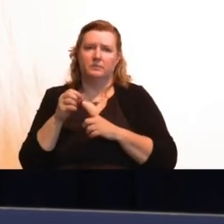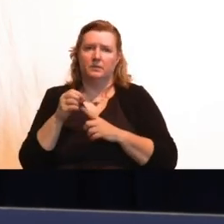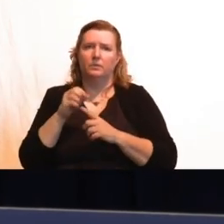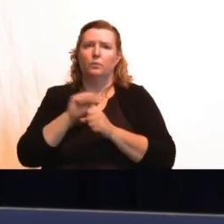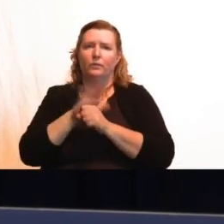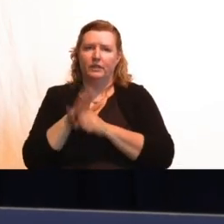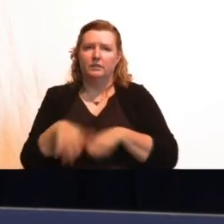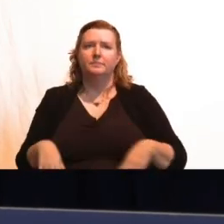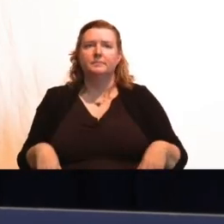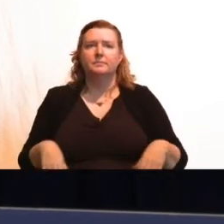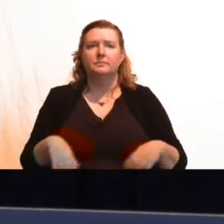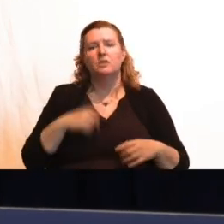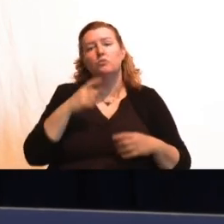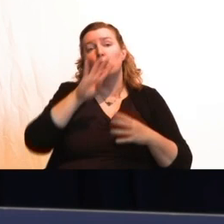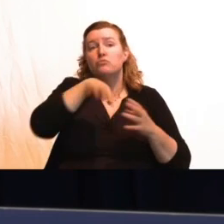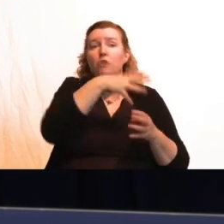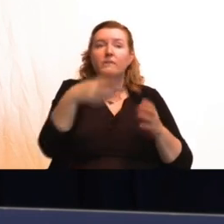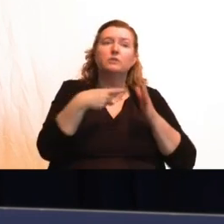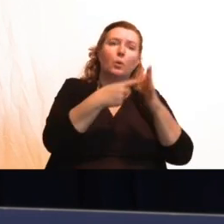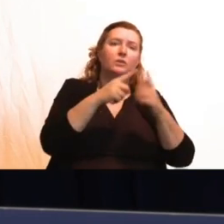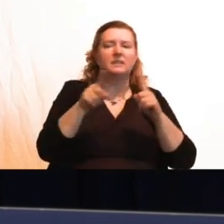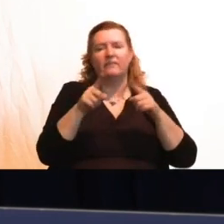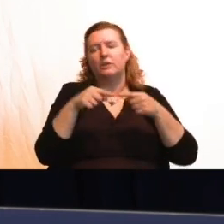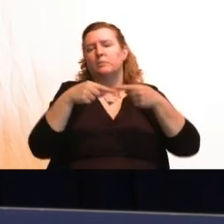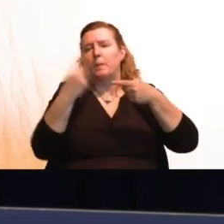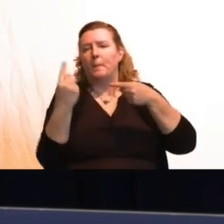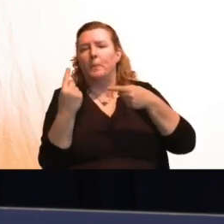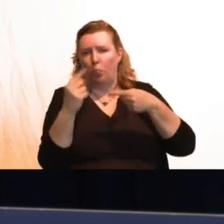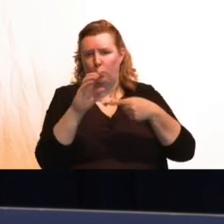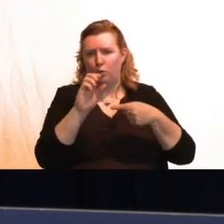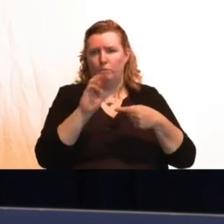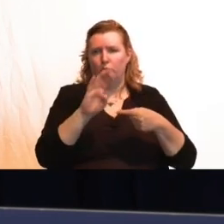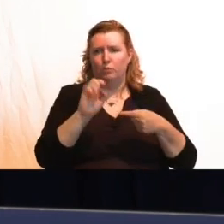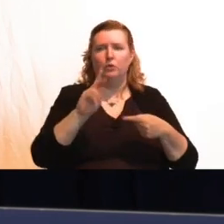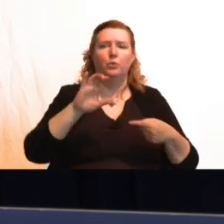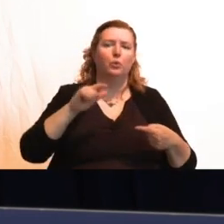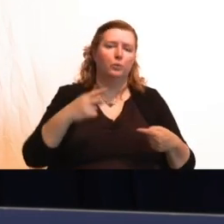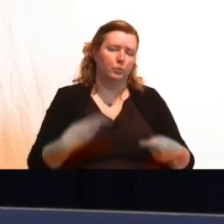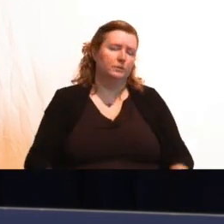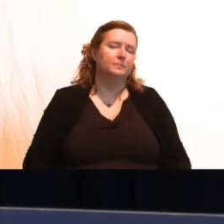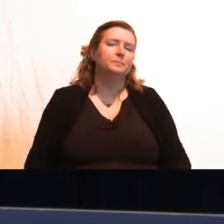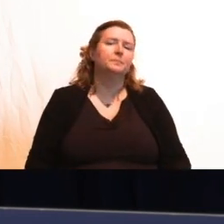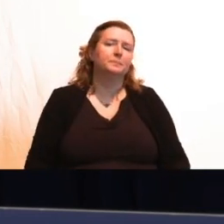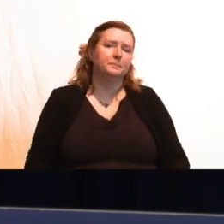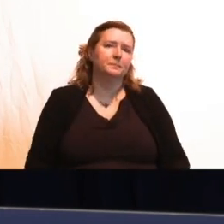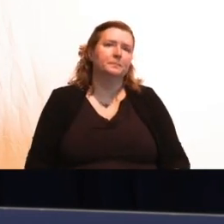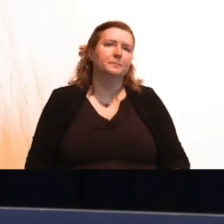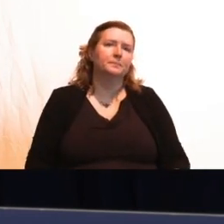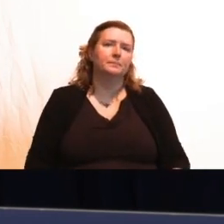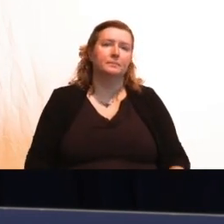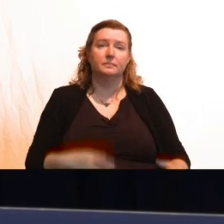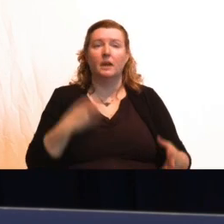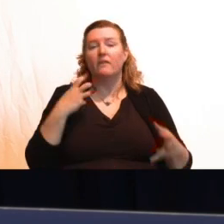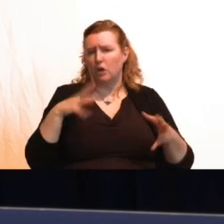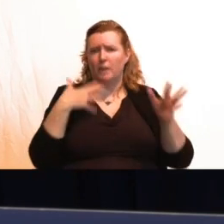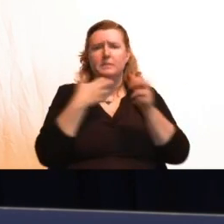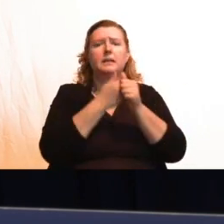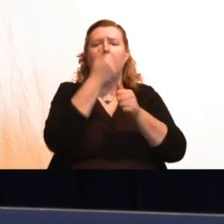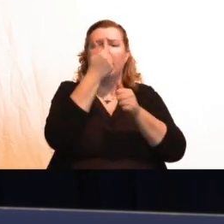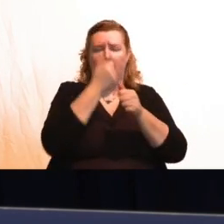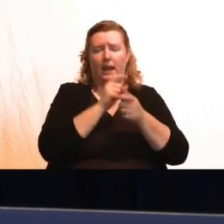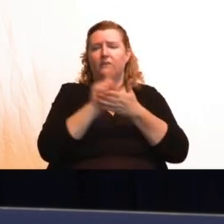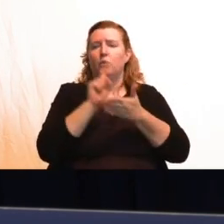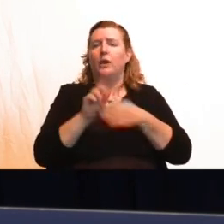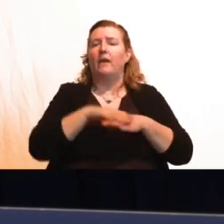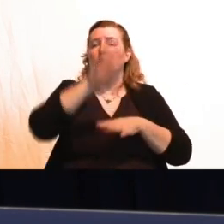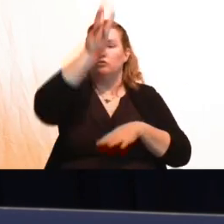weekly on Wednesdays. So as always, as we continue to promote our mission to help all